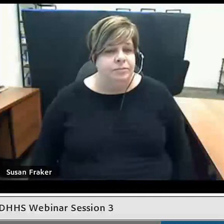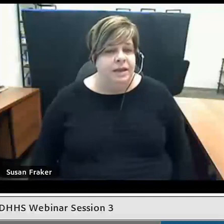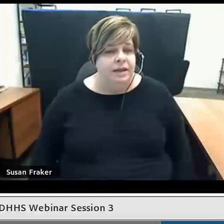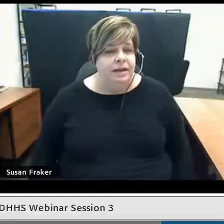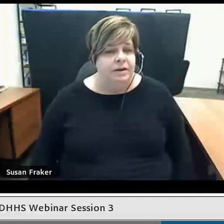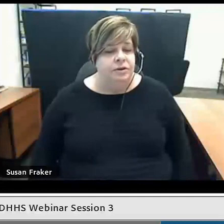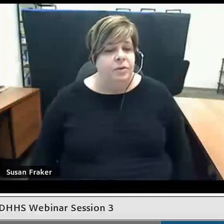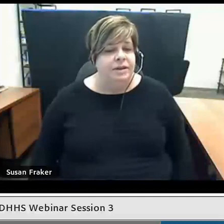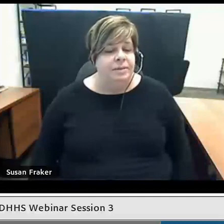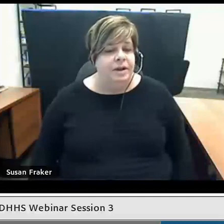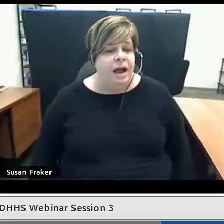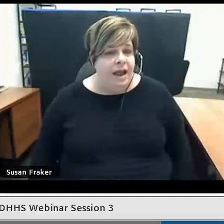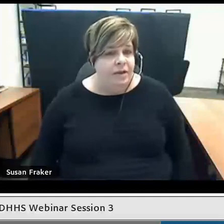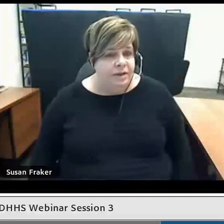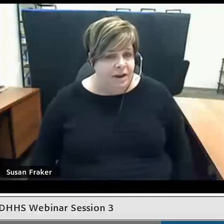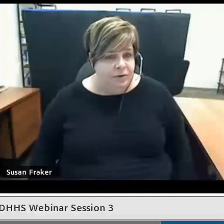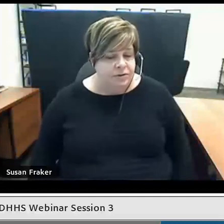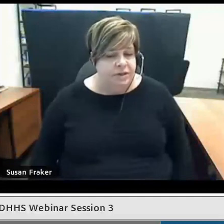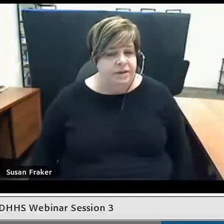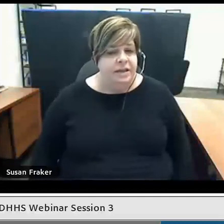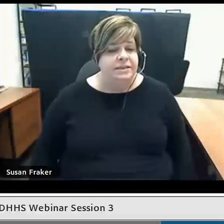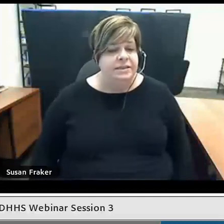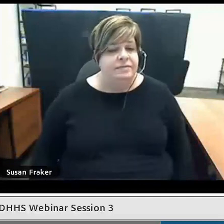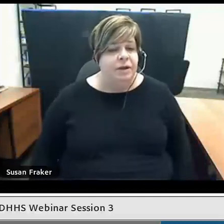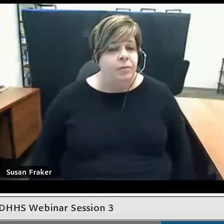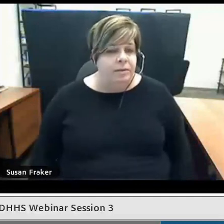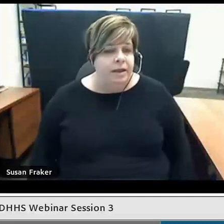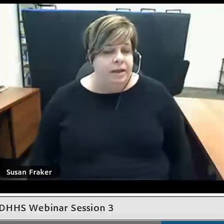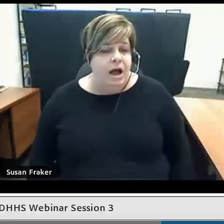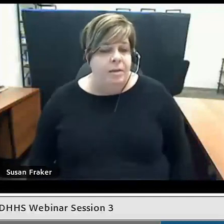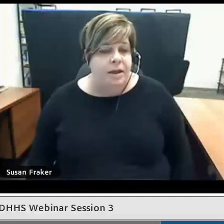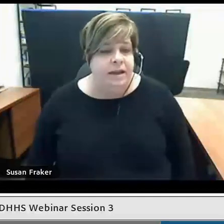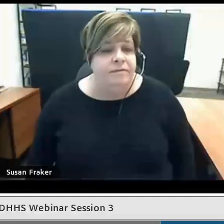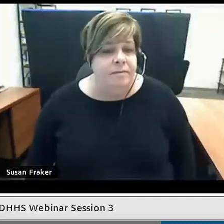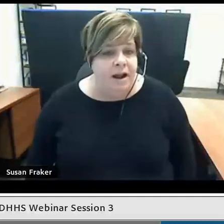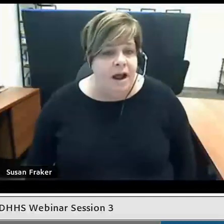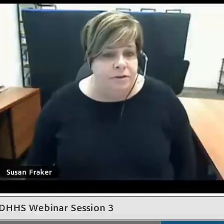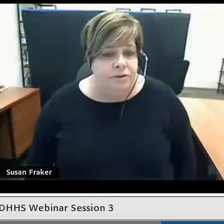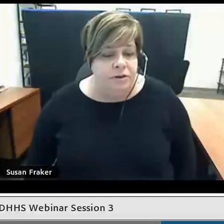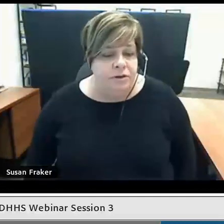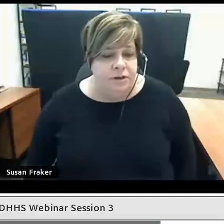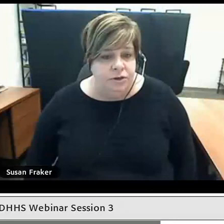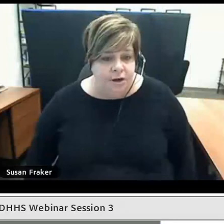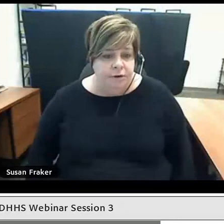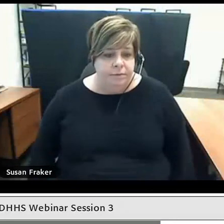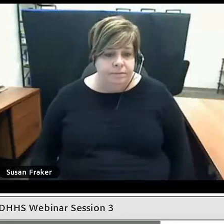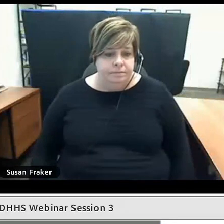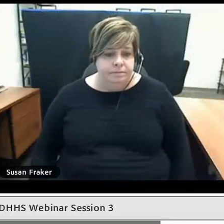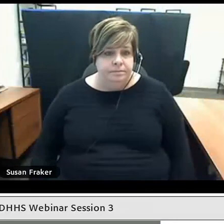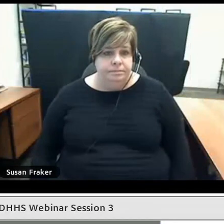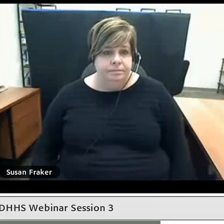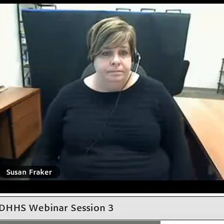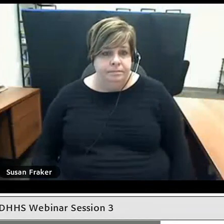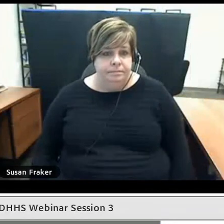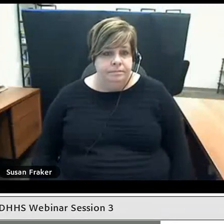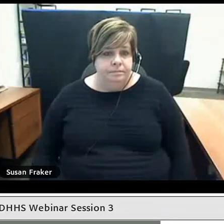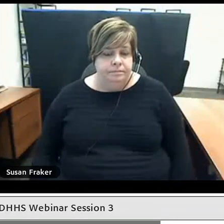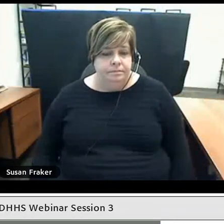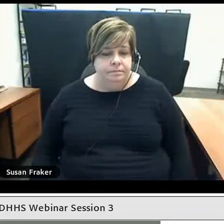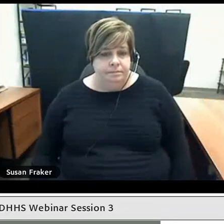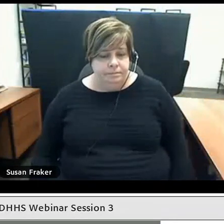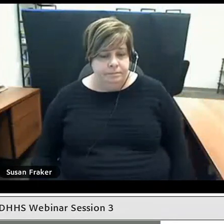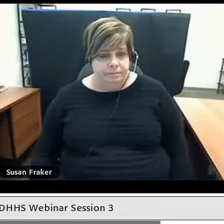to break in there. So you want to keep an eye on the deaf person to see if they want to make a comment and give them that opportunity during group.